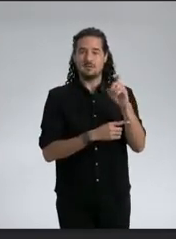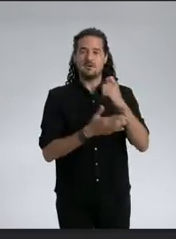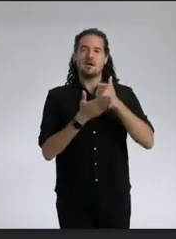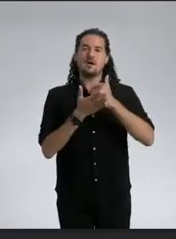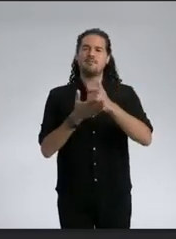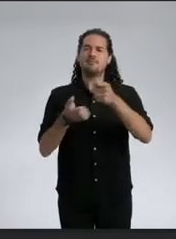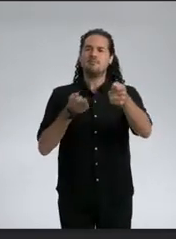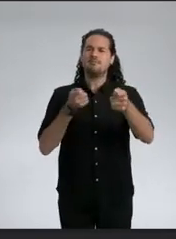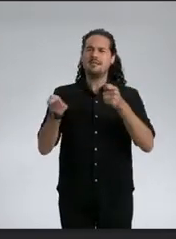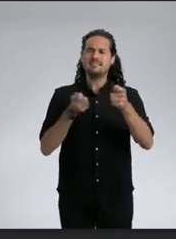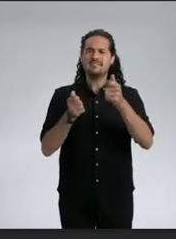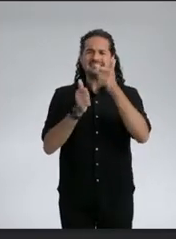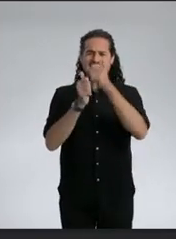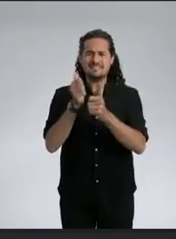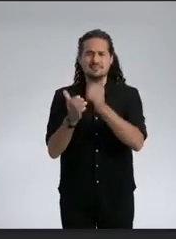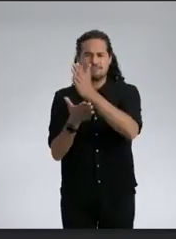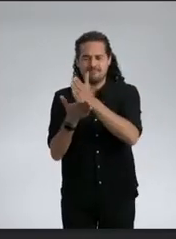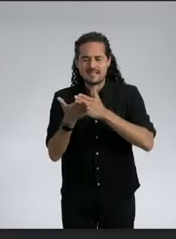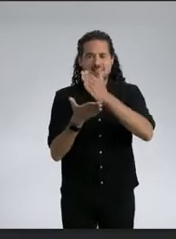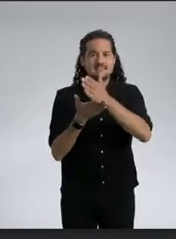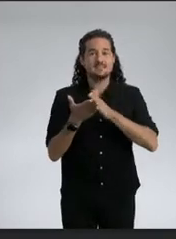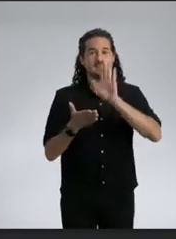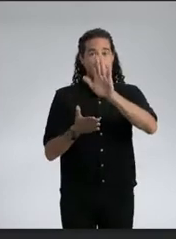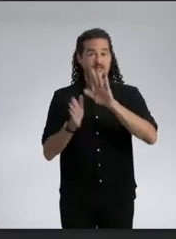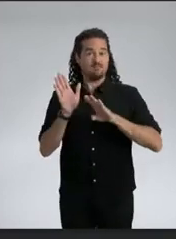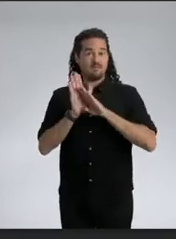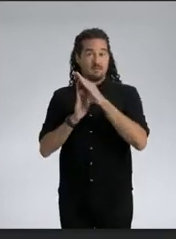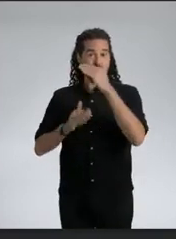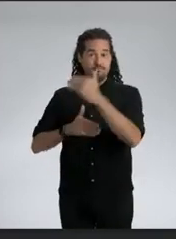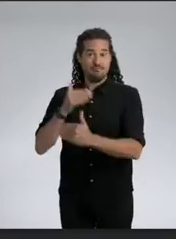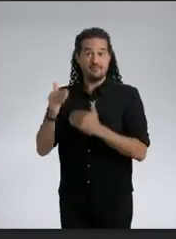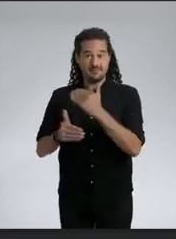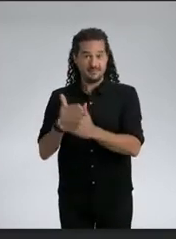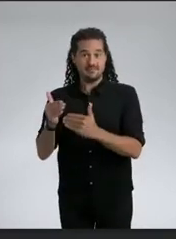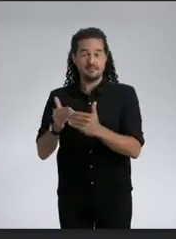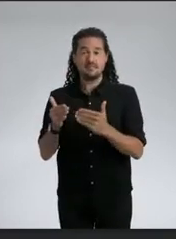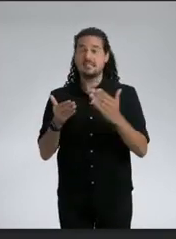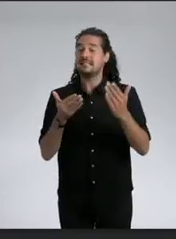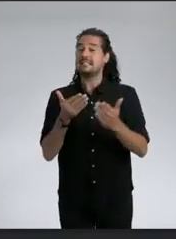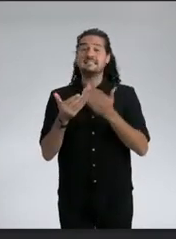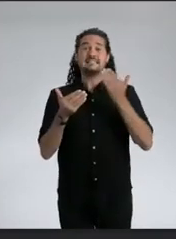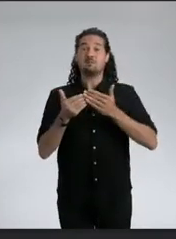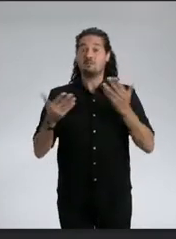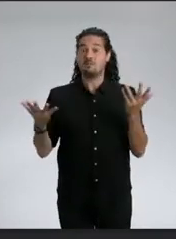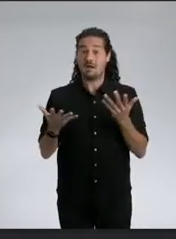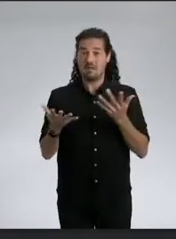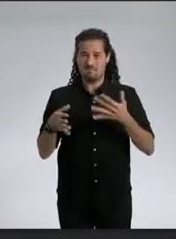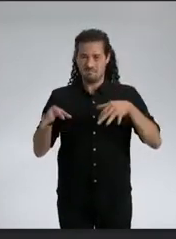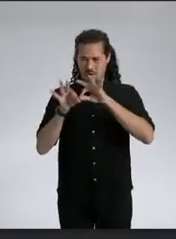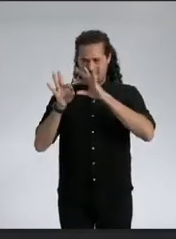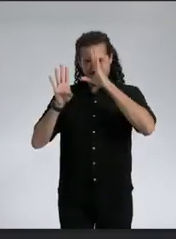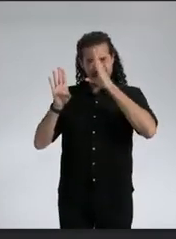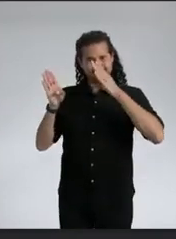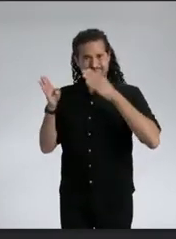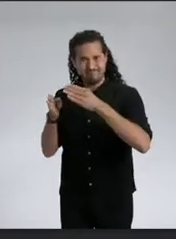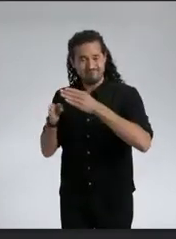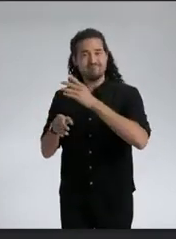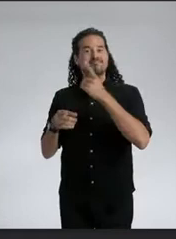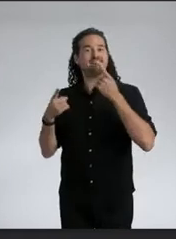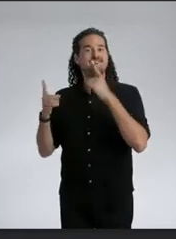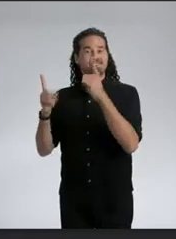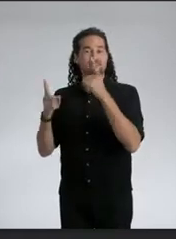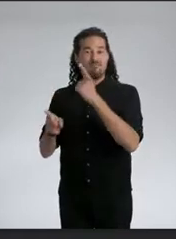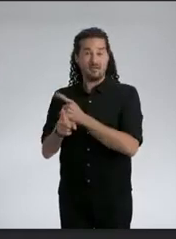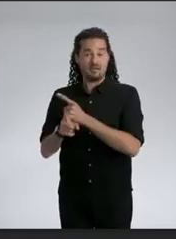of your development process and makes it easy to get the important things right. Xcode Cloud was designed and built from the